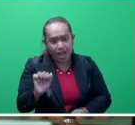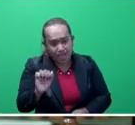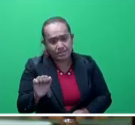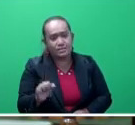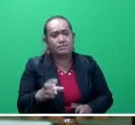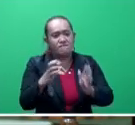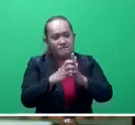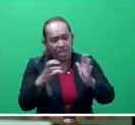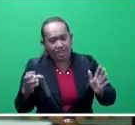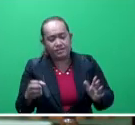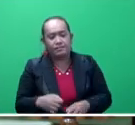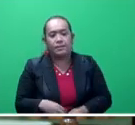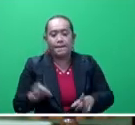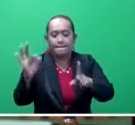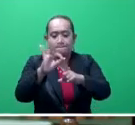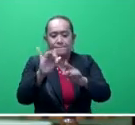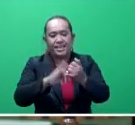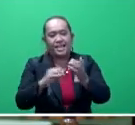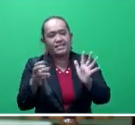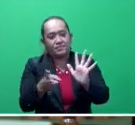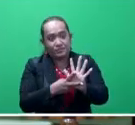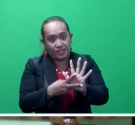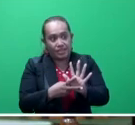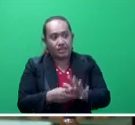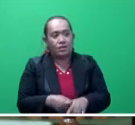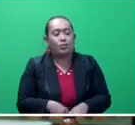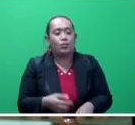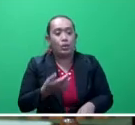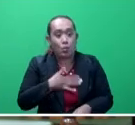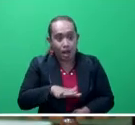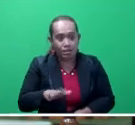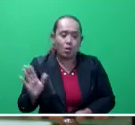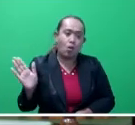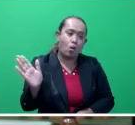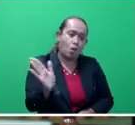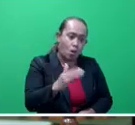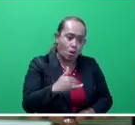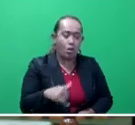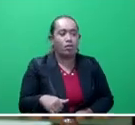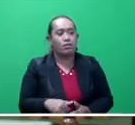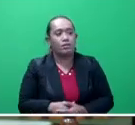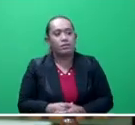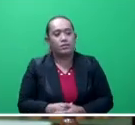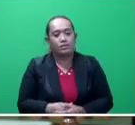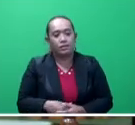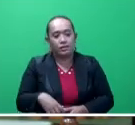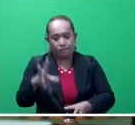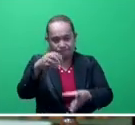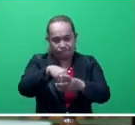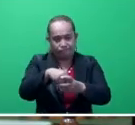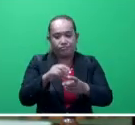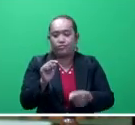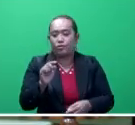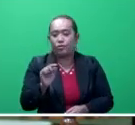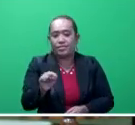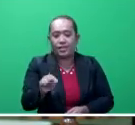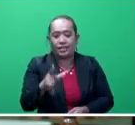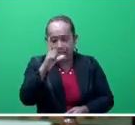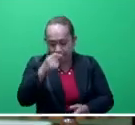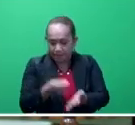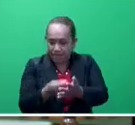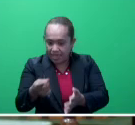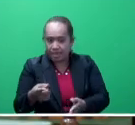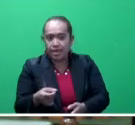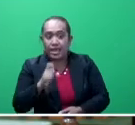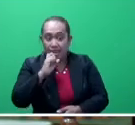annual PSV levy paid for by all PSV permit holders except rental permit holders. And those who have paid these fees already will